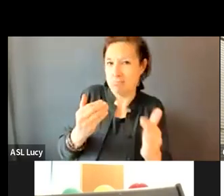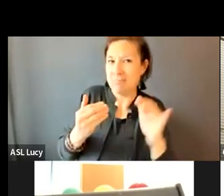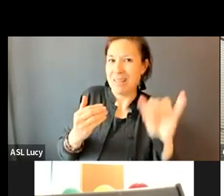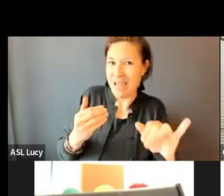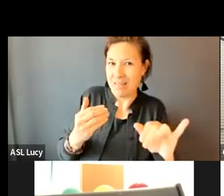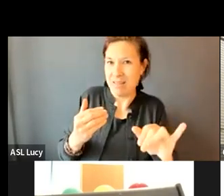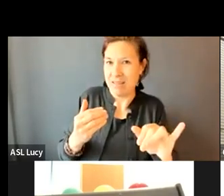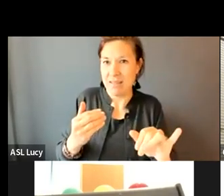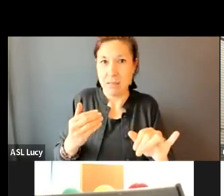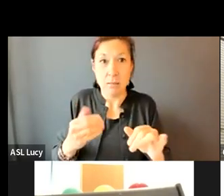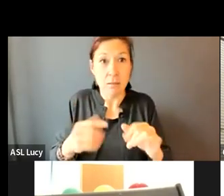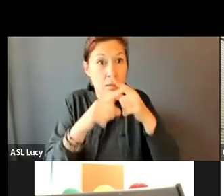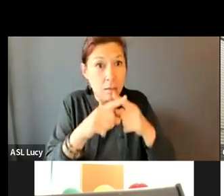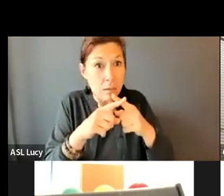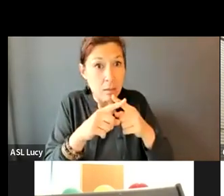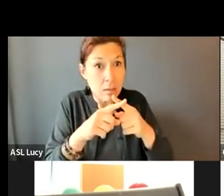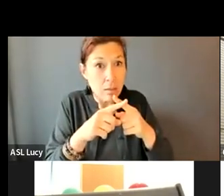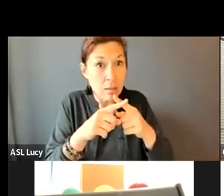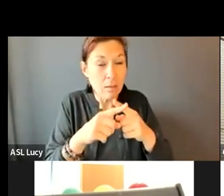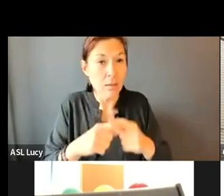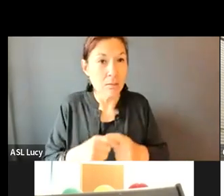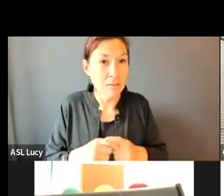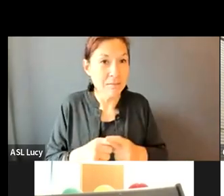years you're on mute Mr time